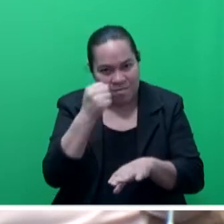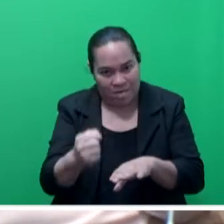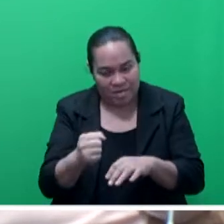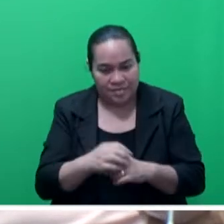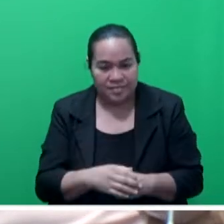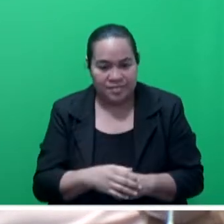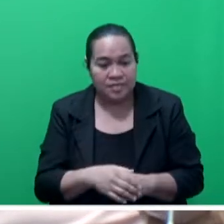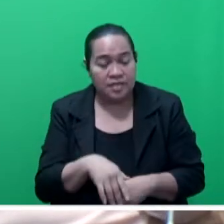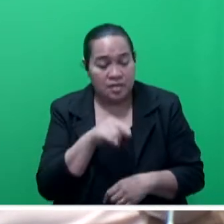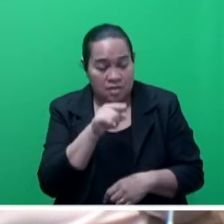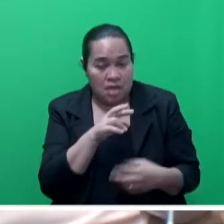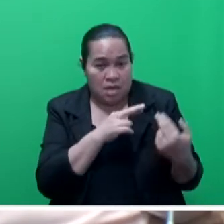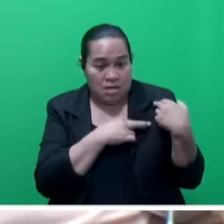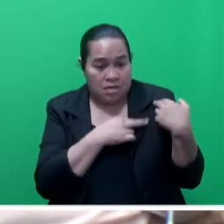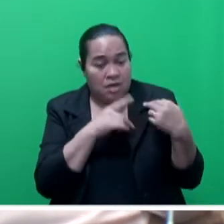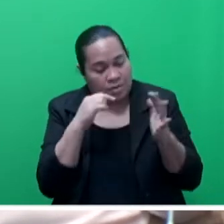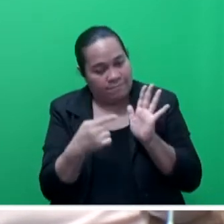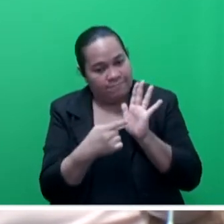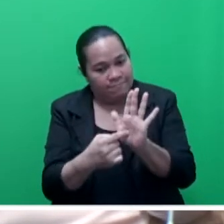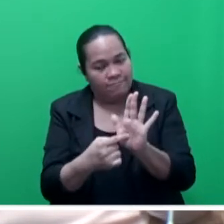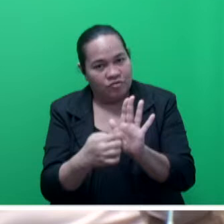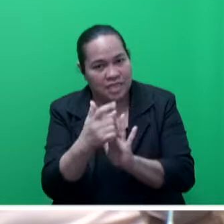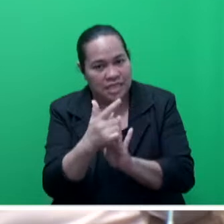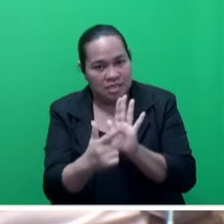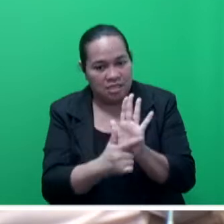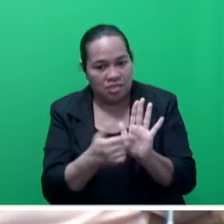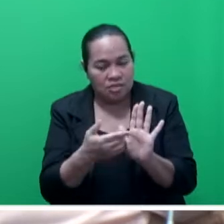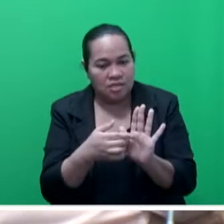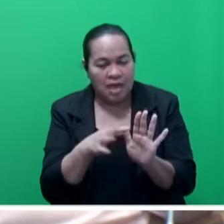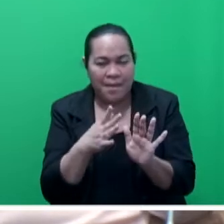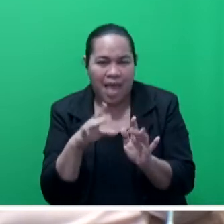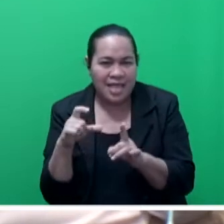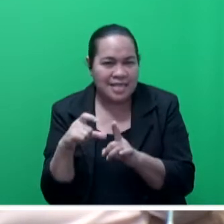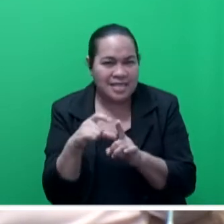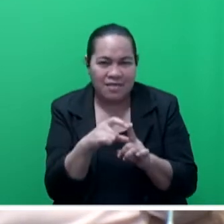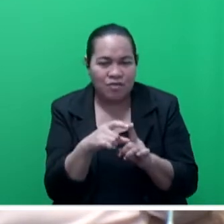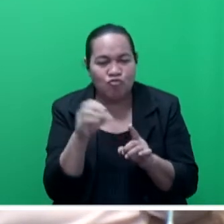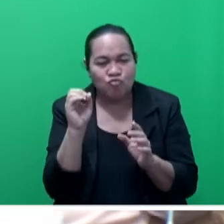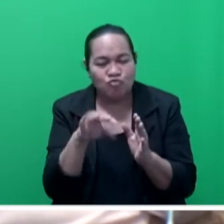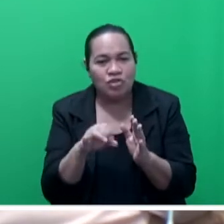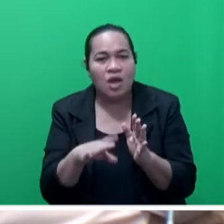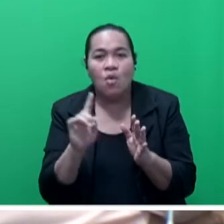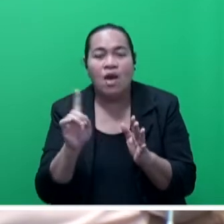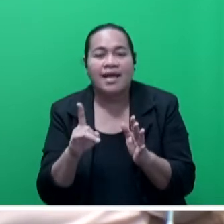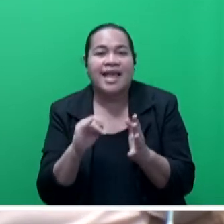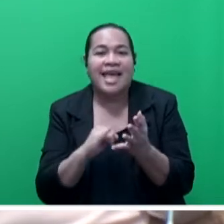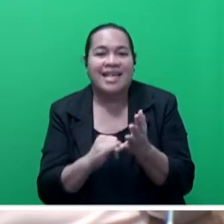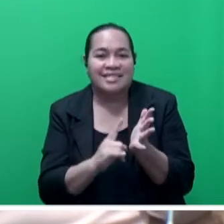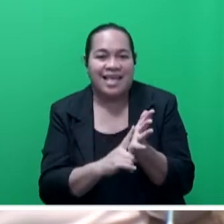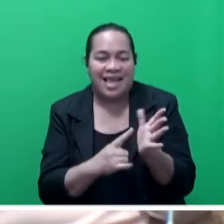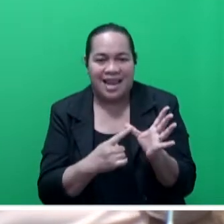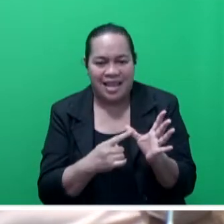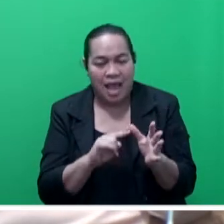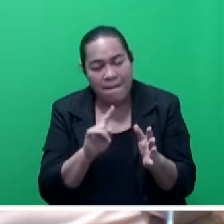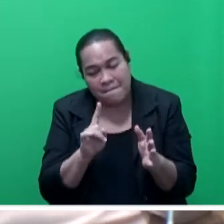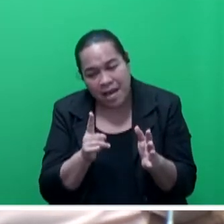the ITC responsibilities are mandated through the legislation, it may be difficult to put in place an SLA, Honourable Member.